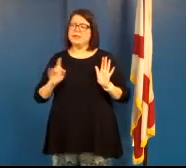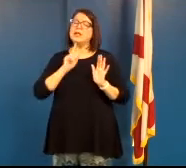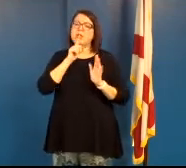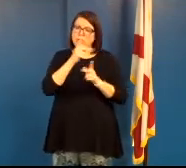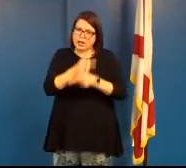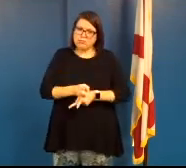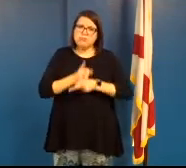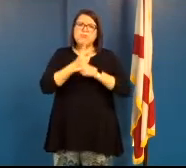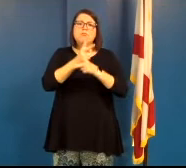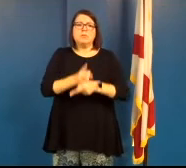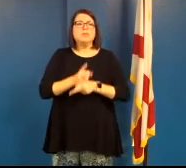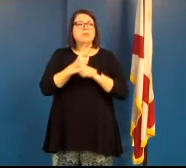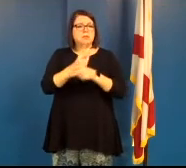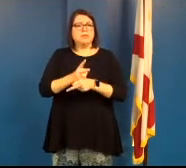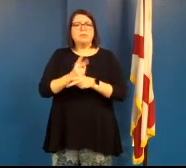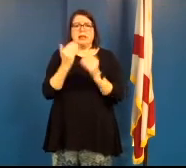very, very closed right now